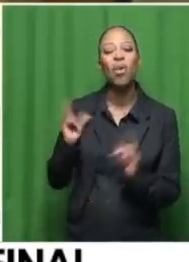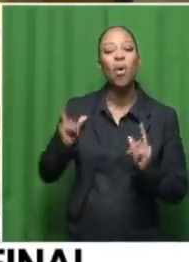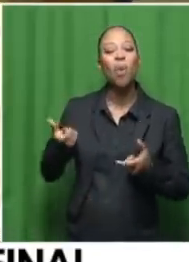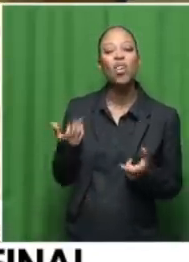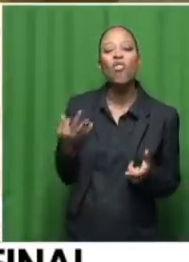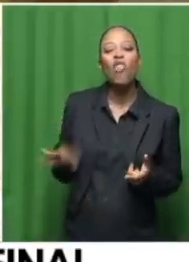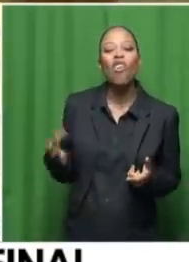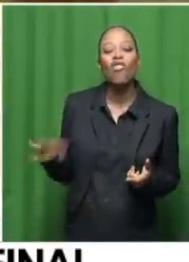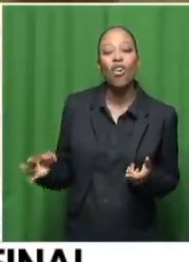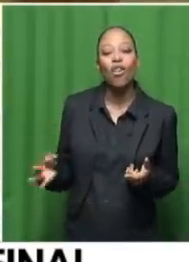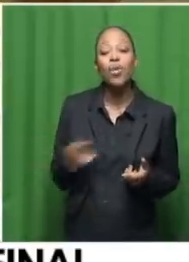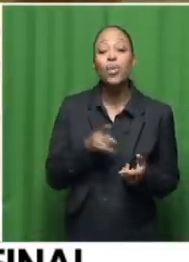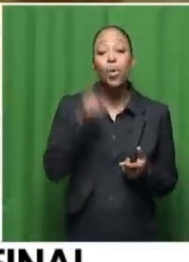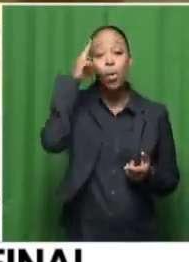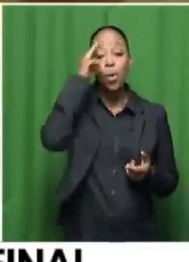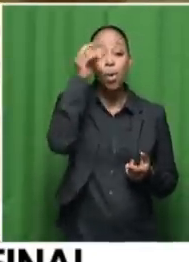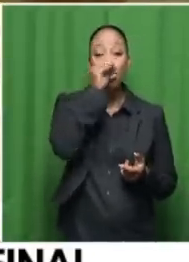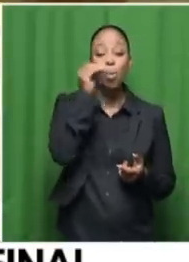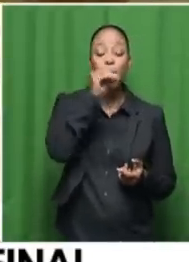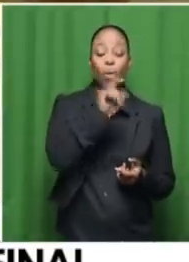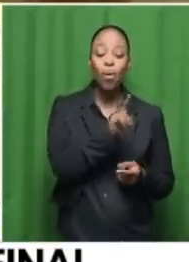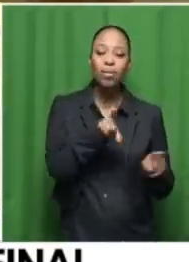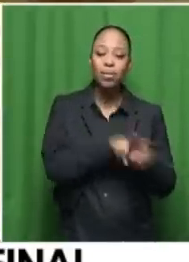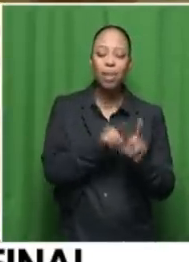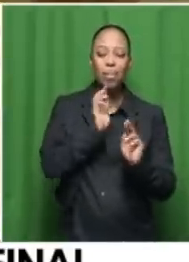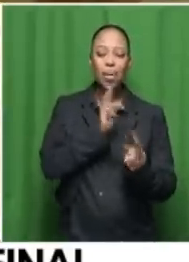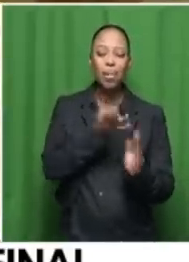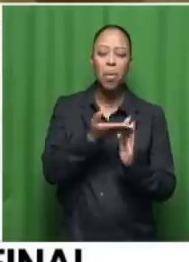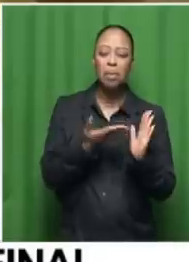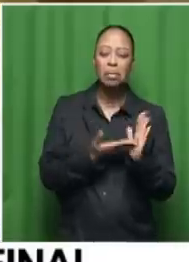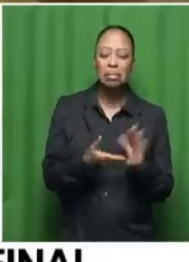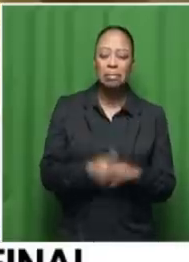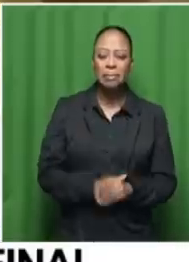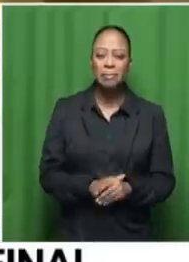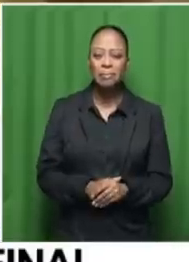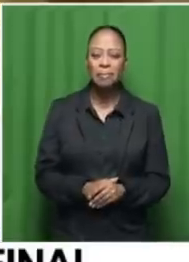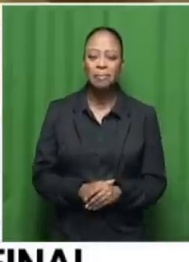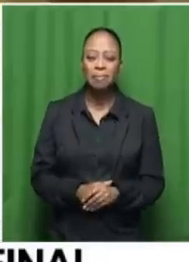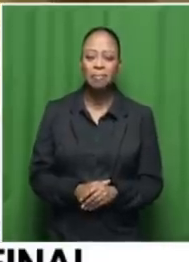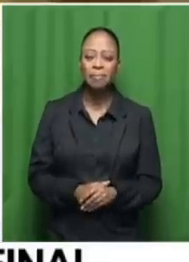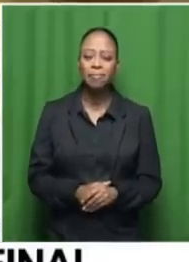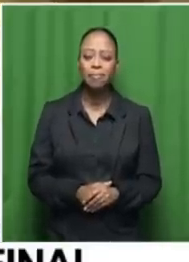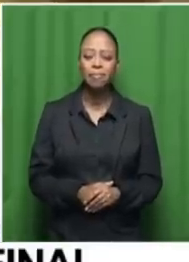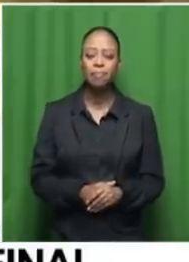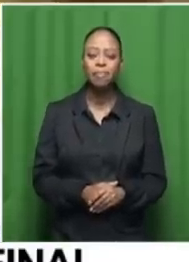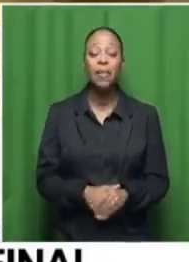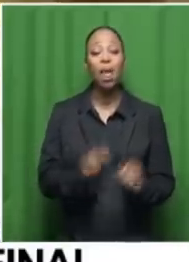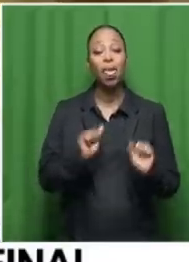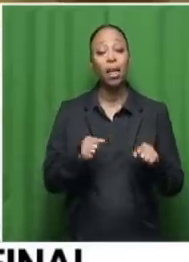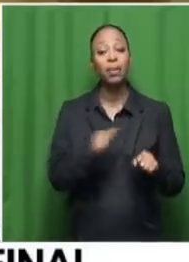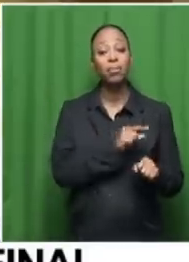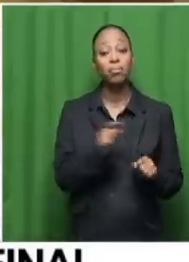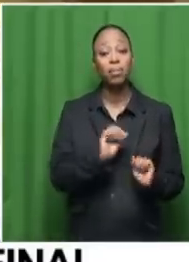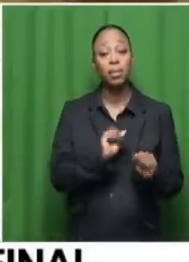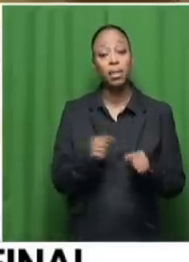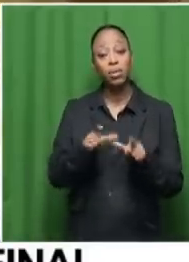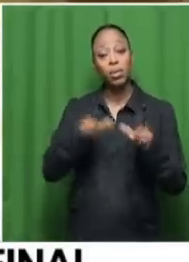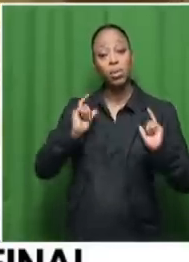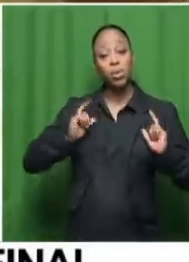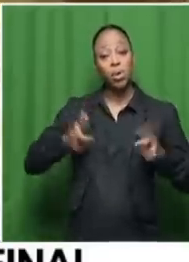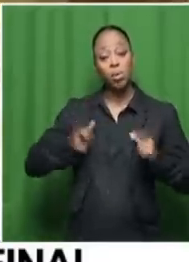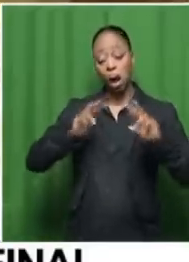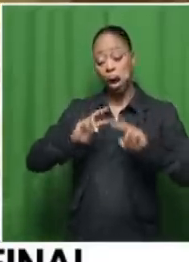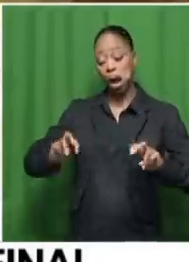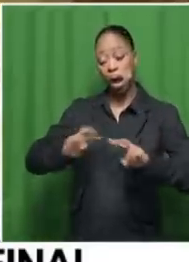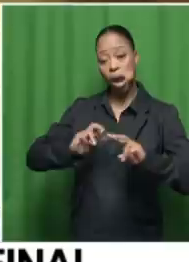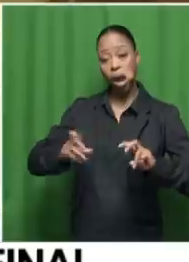What is your view on that and the state capture report as a whole? I agree with you that commissions of